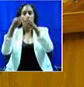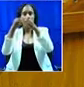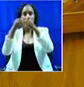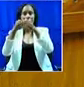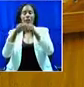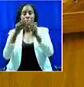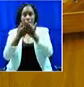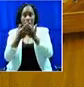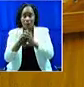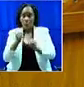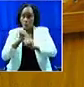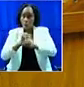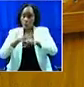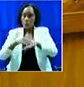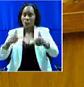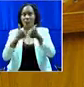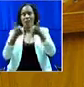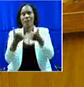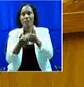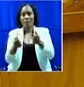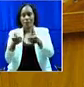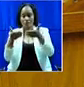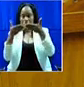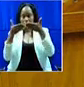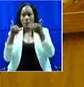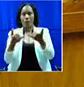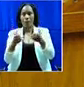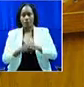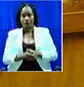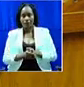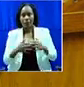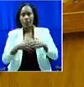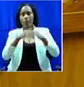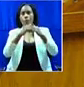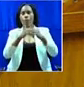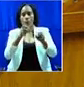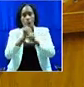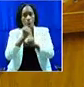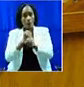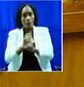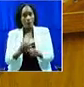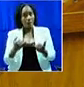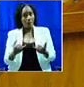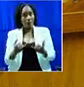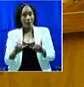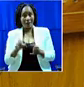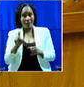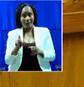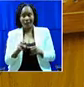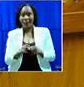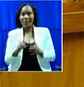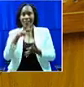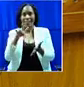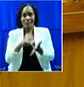challenges that face us. The creation of jobs is at the center of the reconstruction and